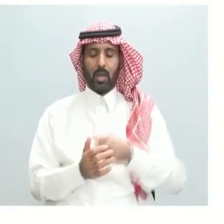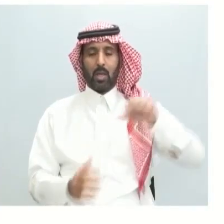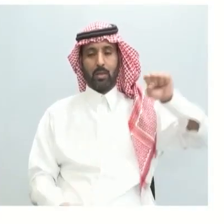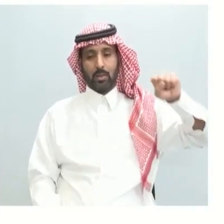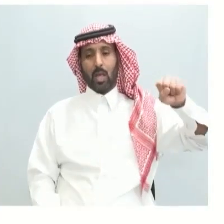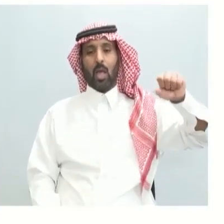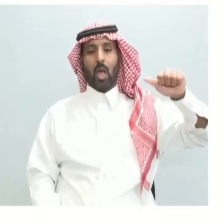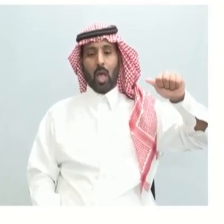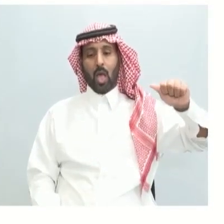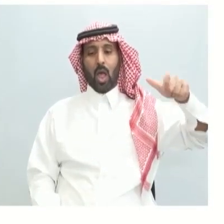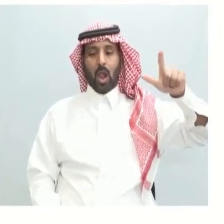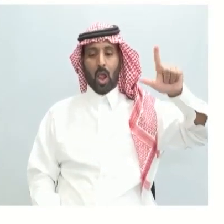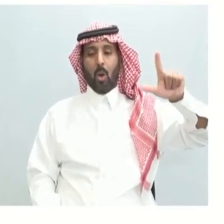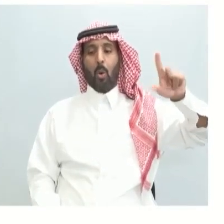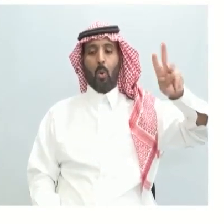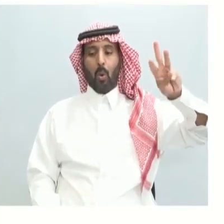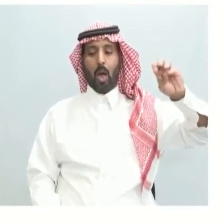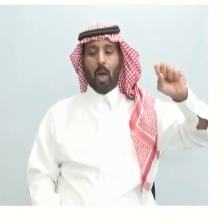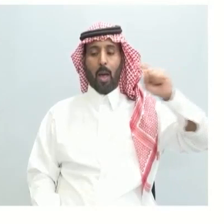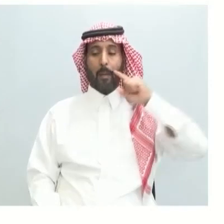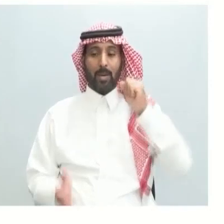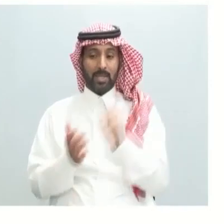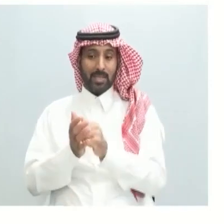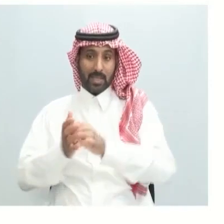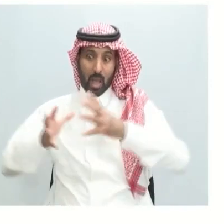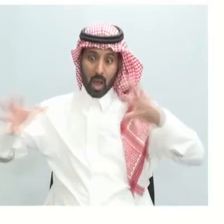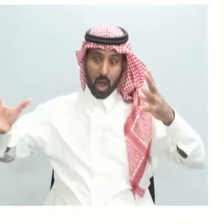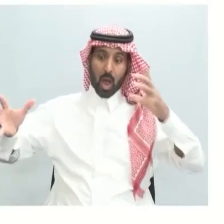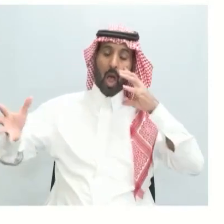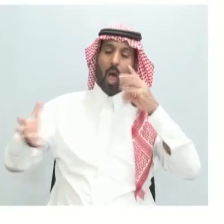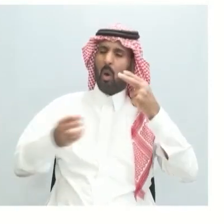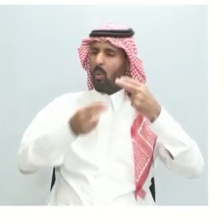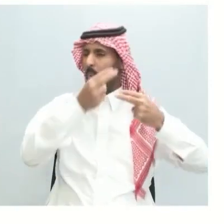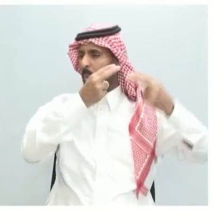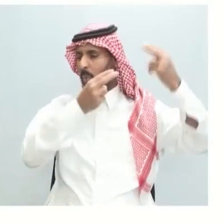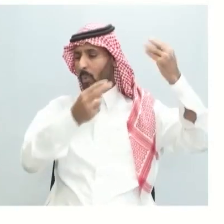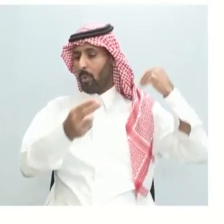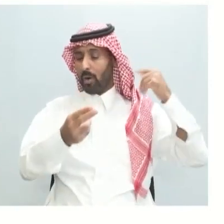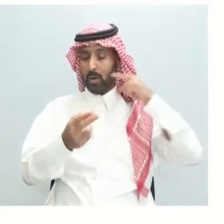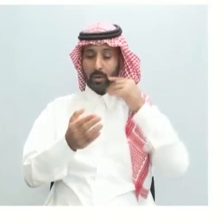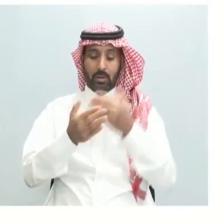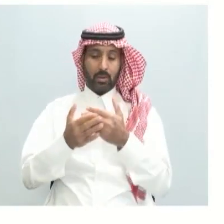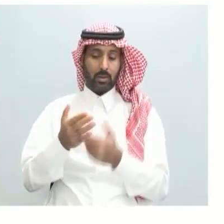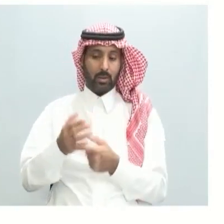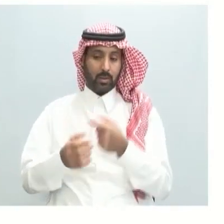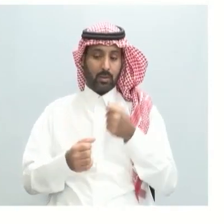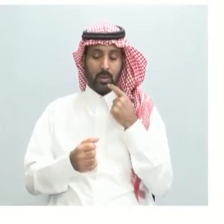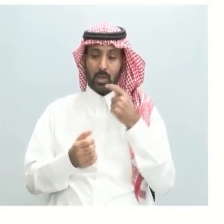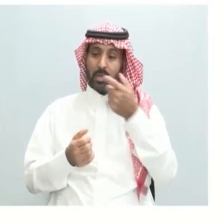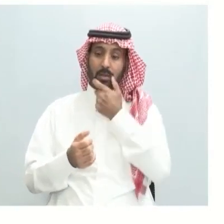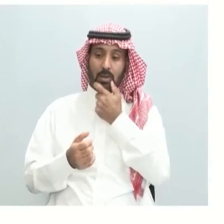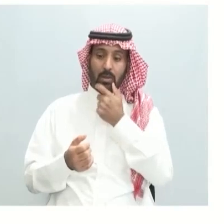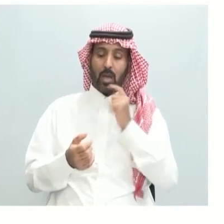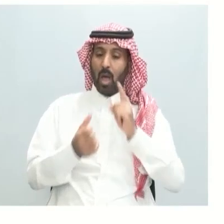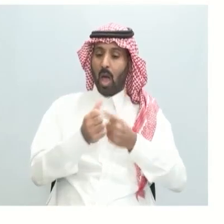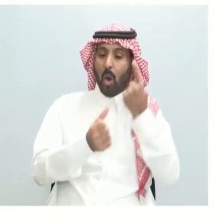Salwa Palace, KSA. Salwa Palace is the largest palace in the historical Lataif district of Ad-Diriyah. It was